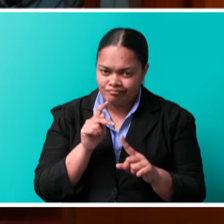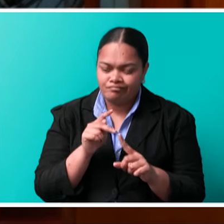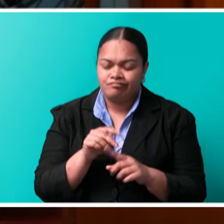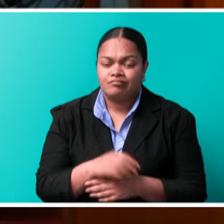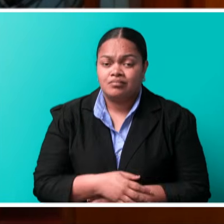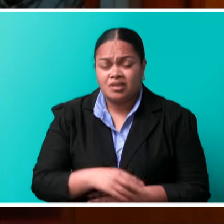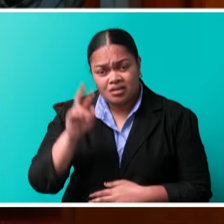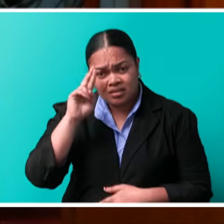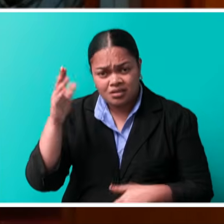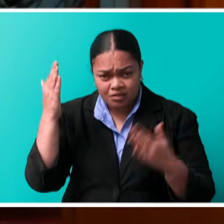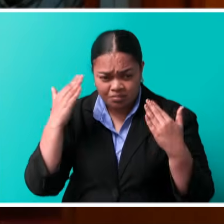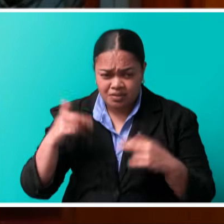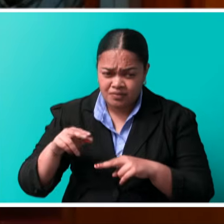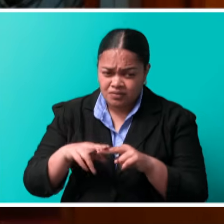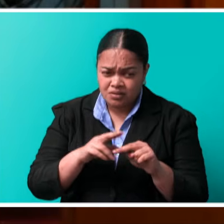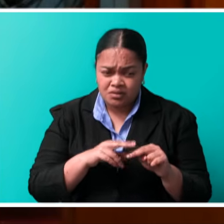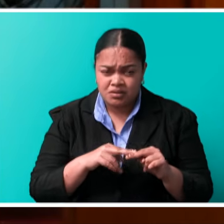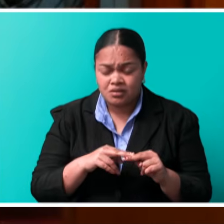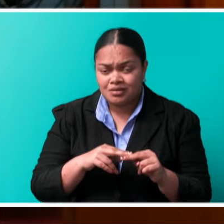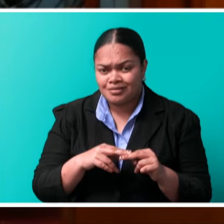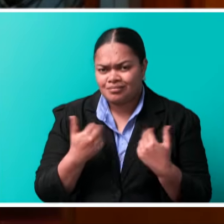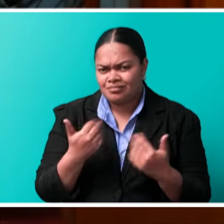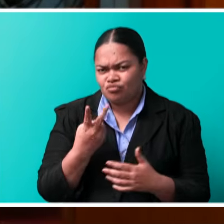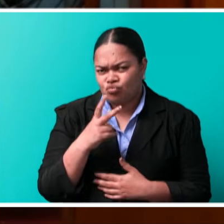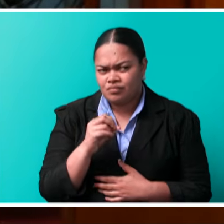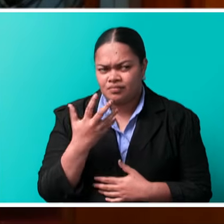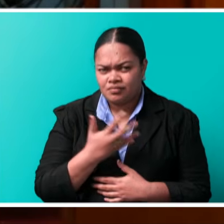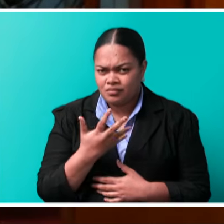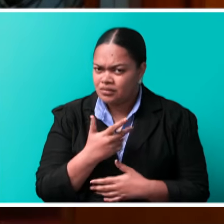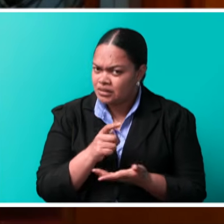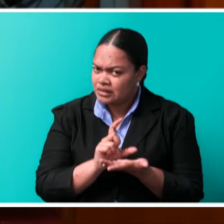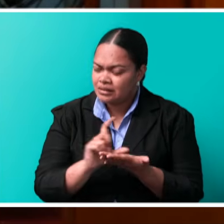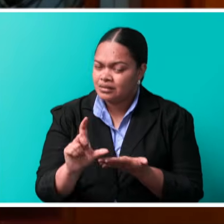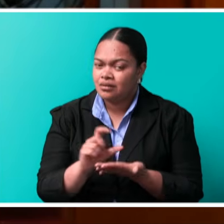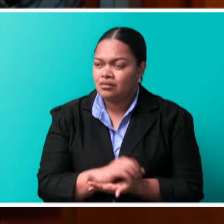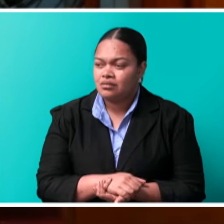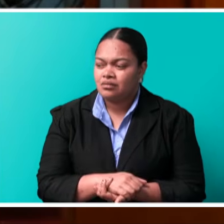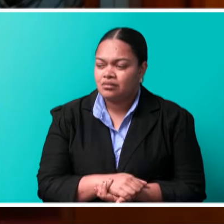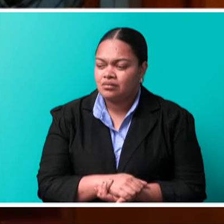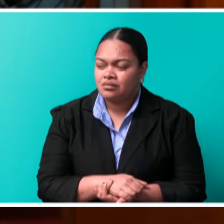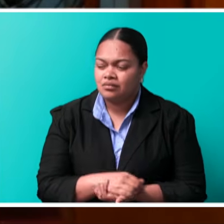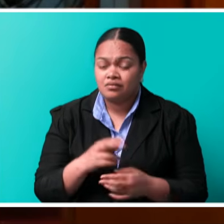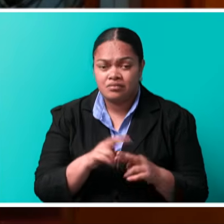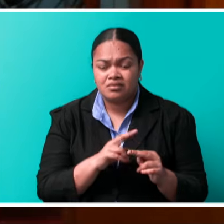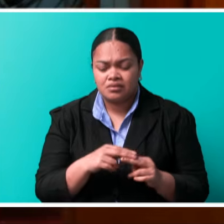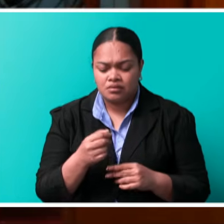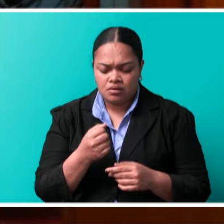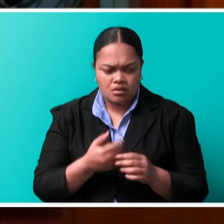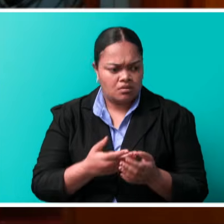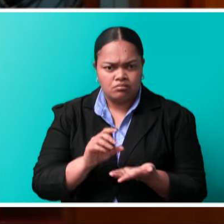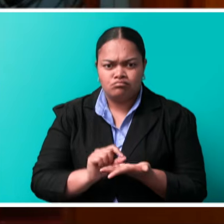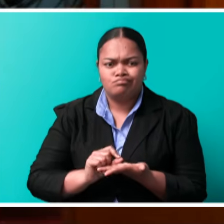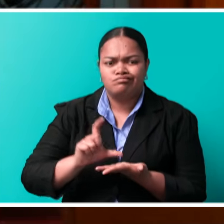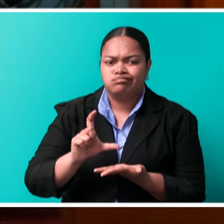Mr. Speaker, sir, Fiji's Vision 2050 is very clear. Fiji to become a high-income,